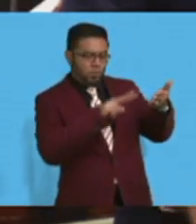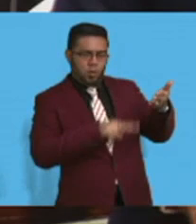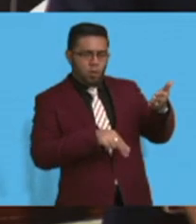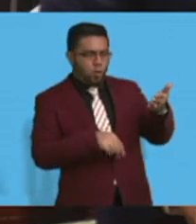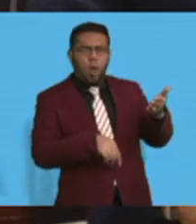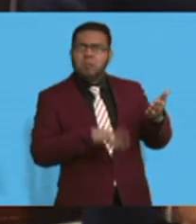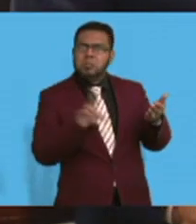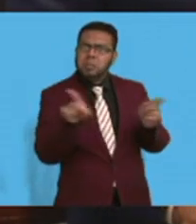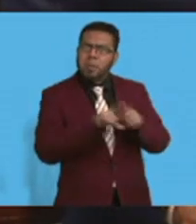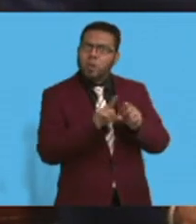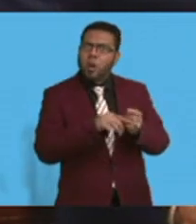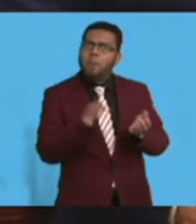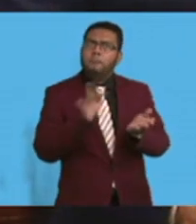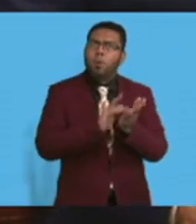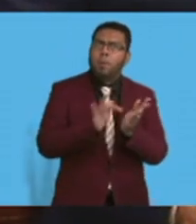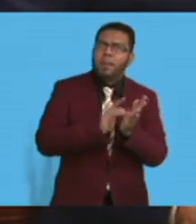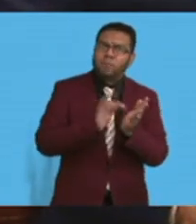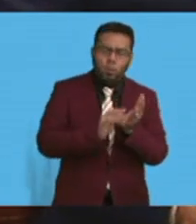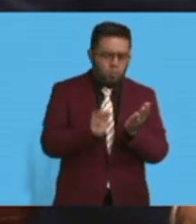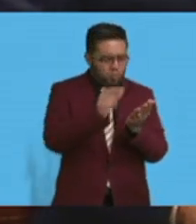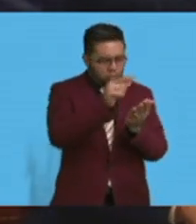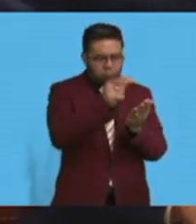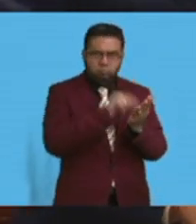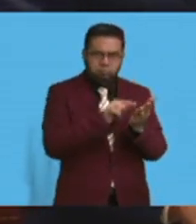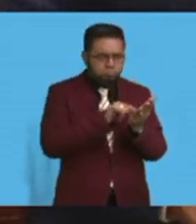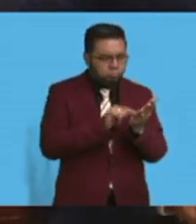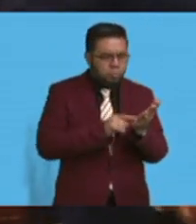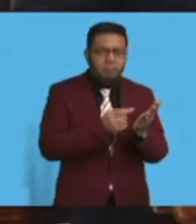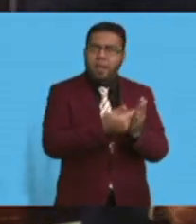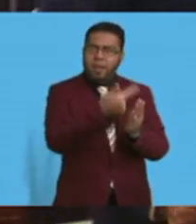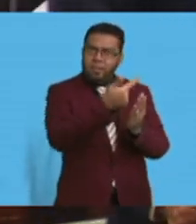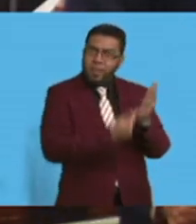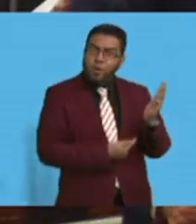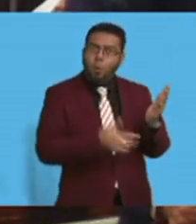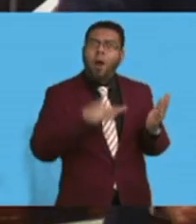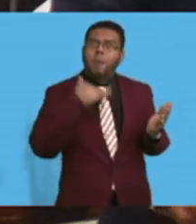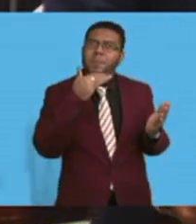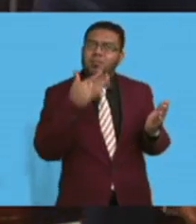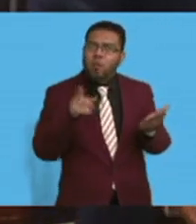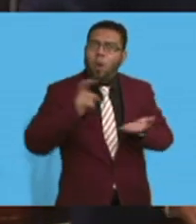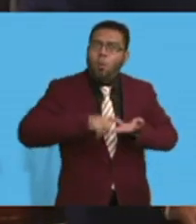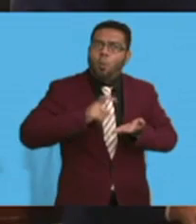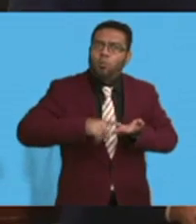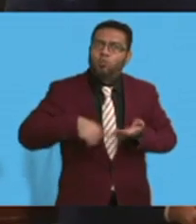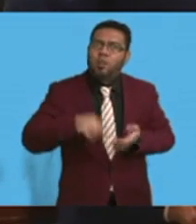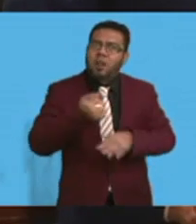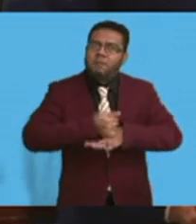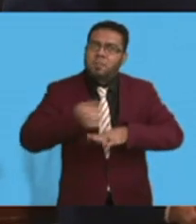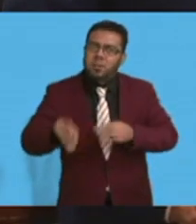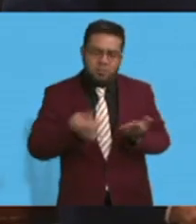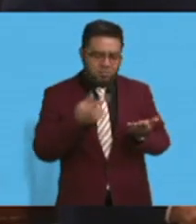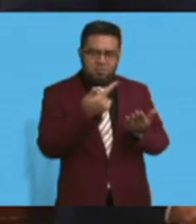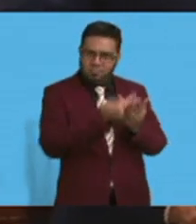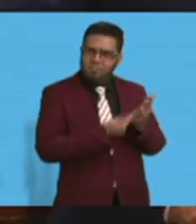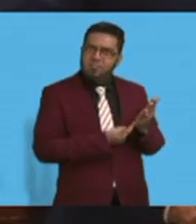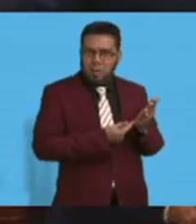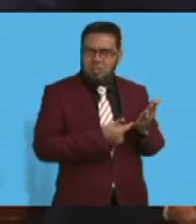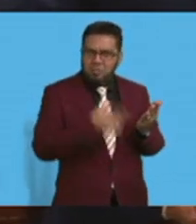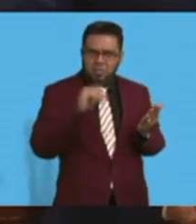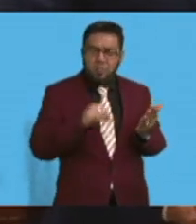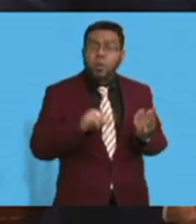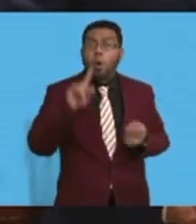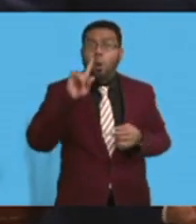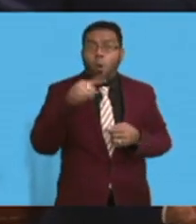mobile phones through the Digital Fiji app. Under TELS, the case has been that only students whose